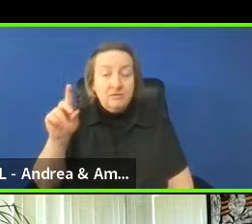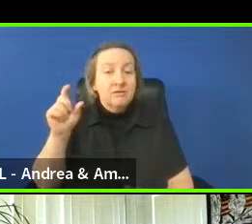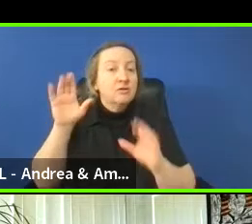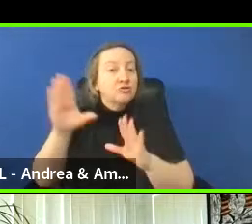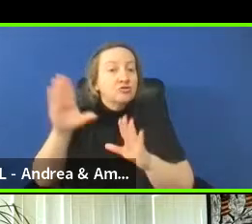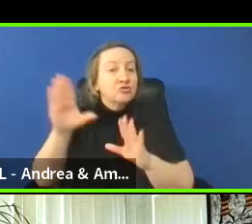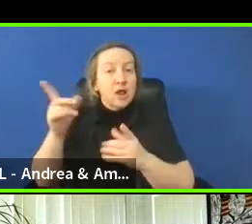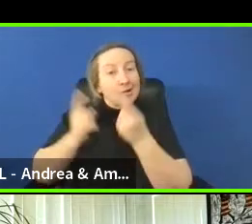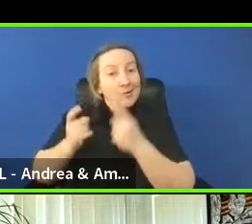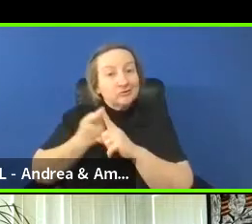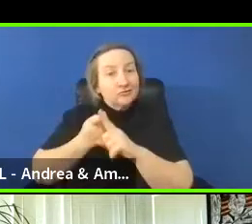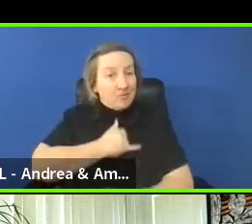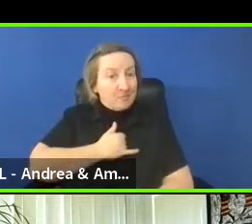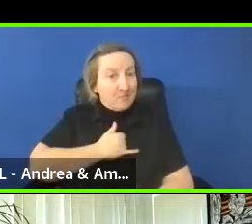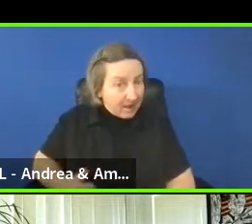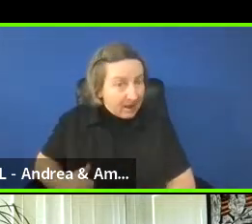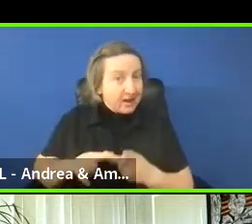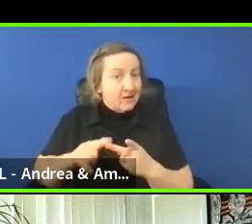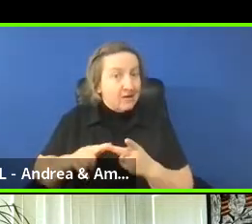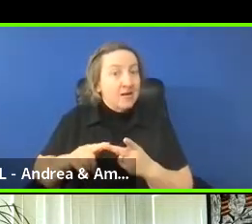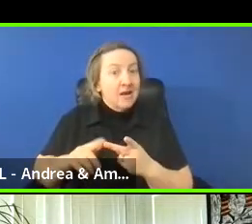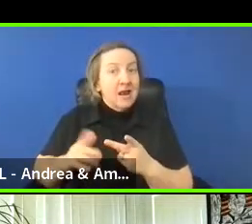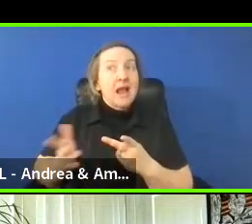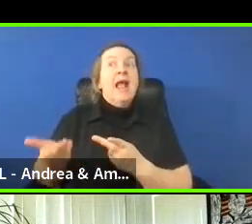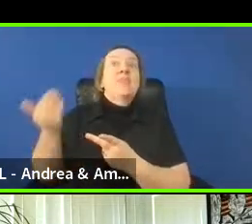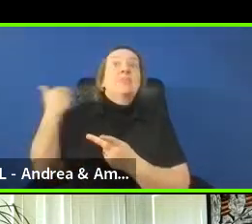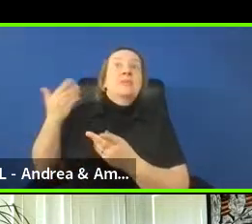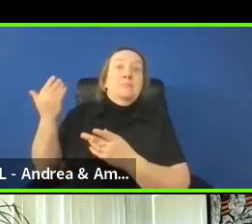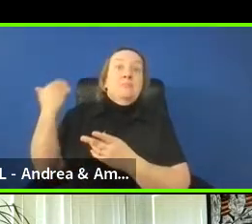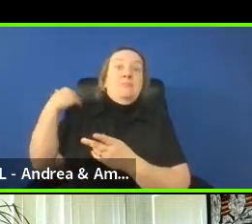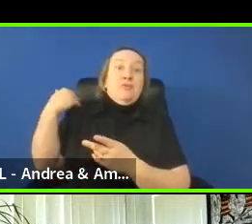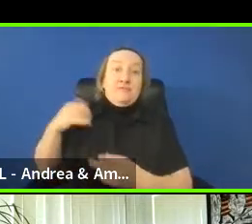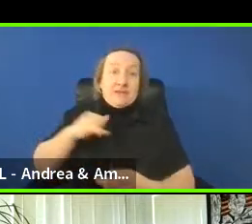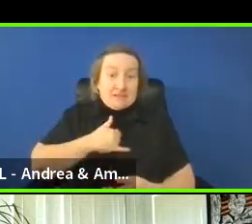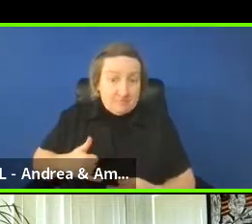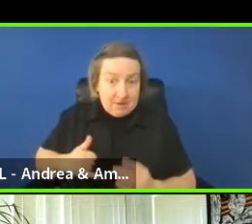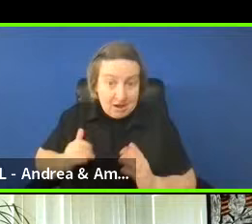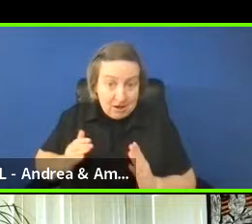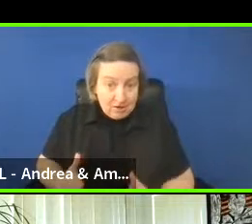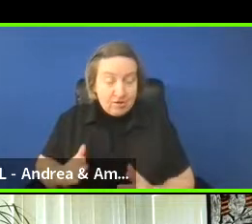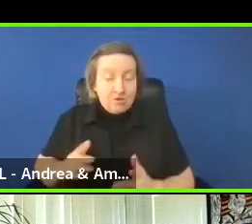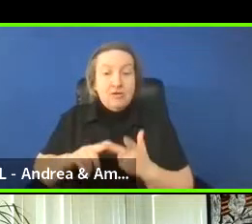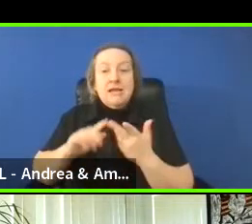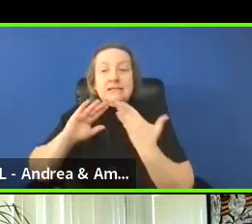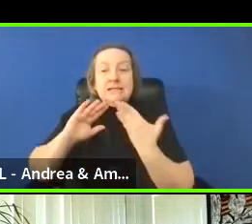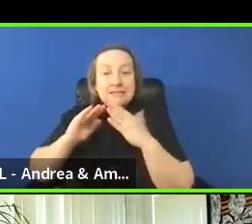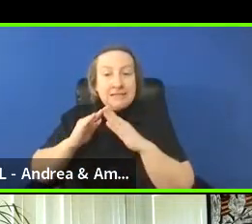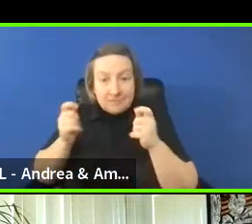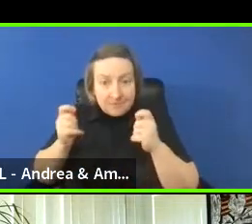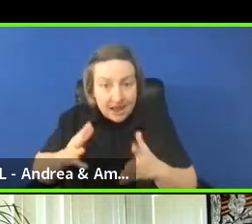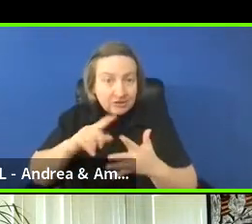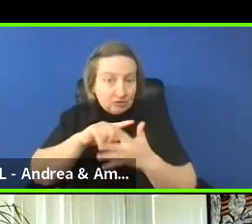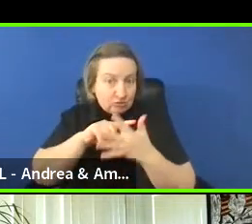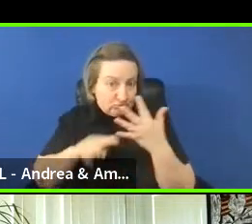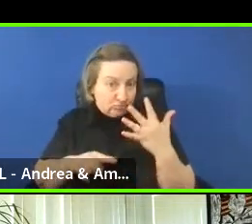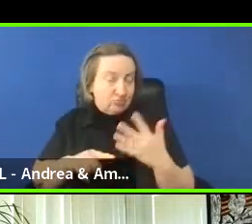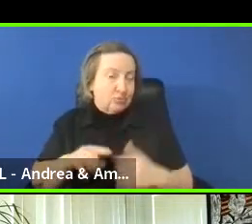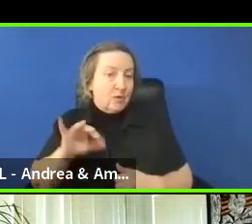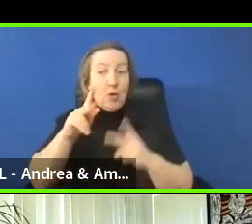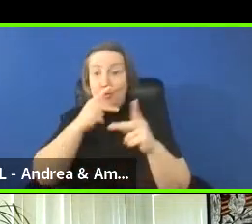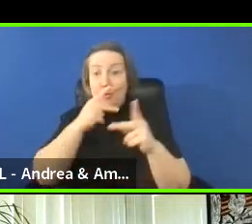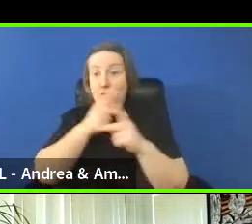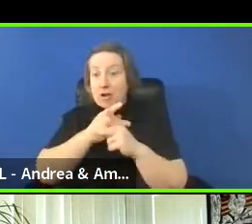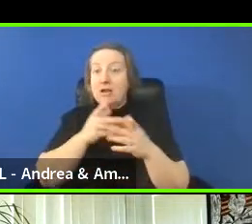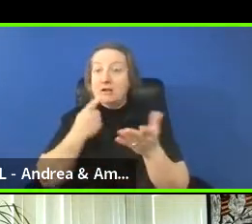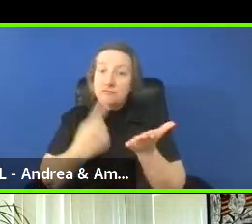and the former mayor and their city manager. So those type of conversations